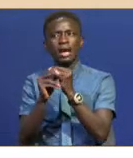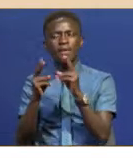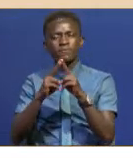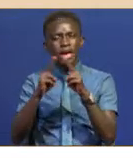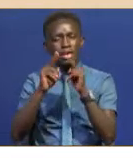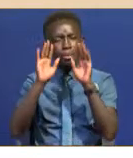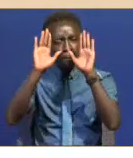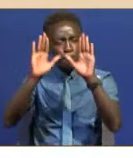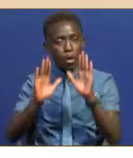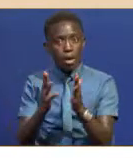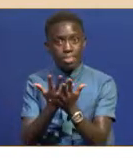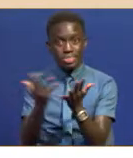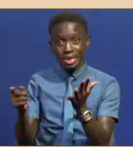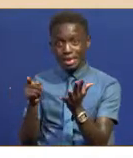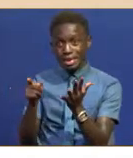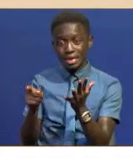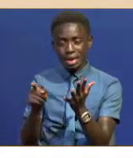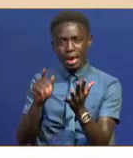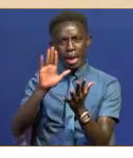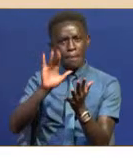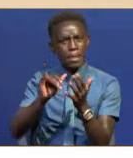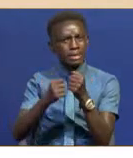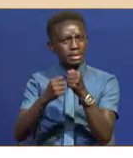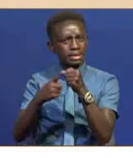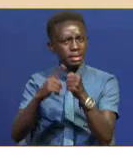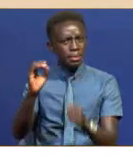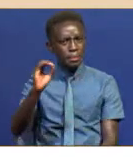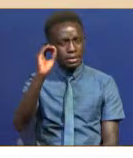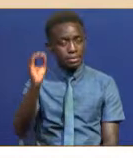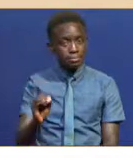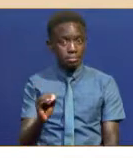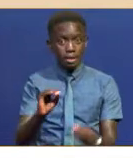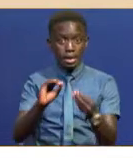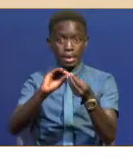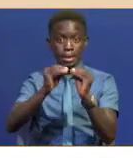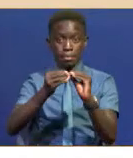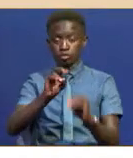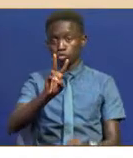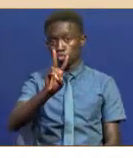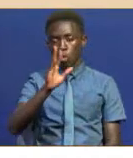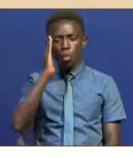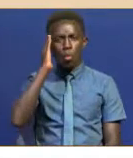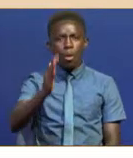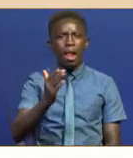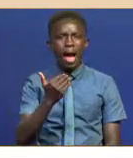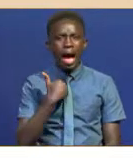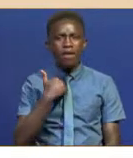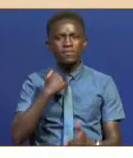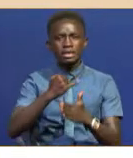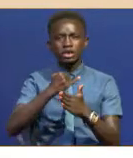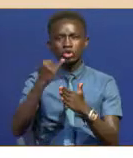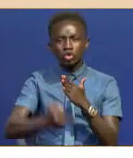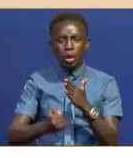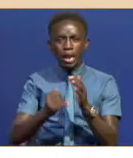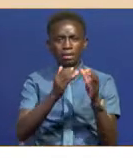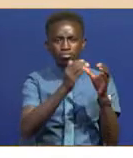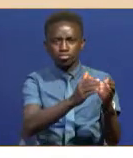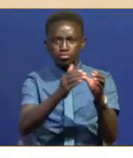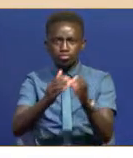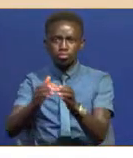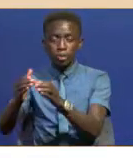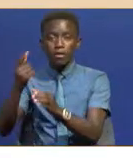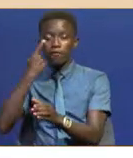by 16%. Number two, you'll also have insurance premiums for those insurance sector.